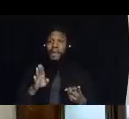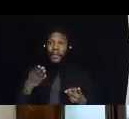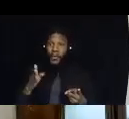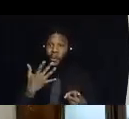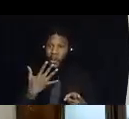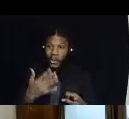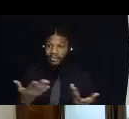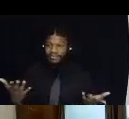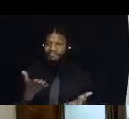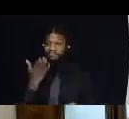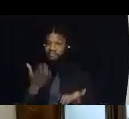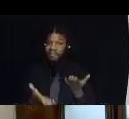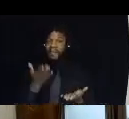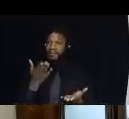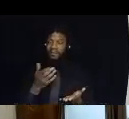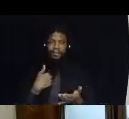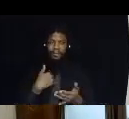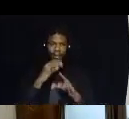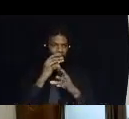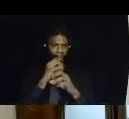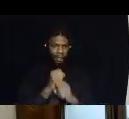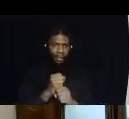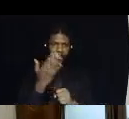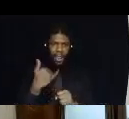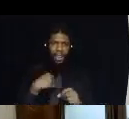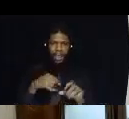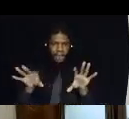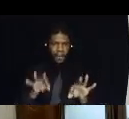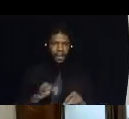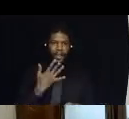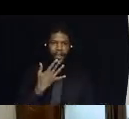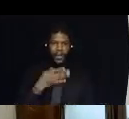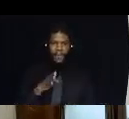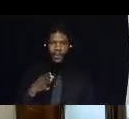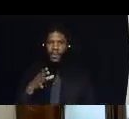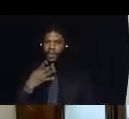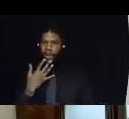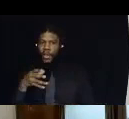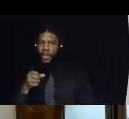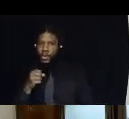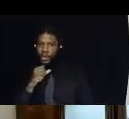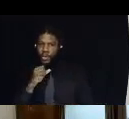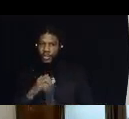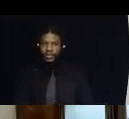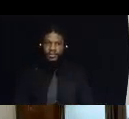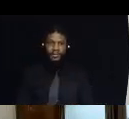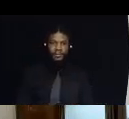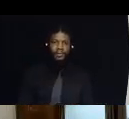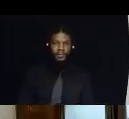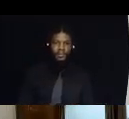So that may be speaking to my color palette. I used to have that look like this that I was fond